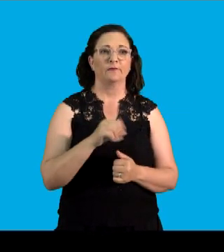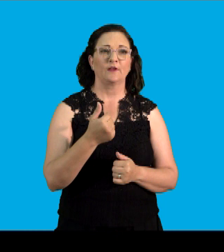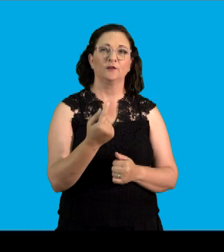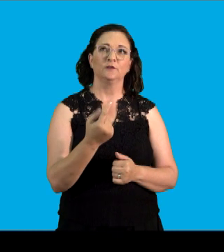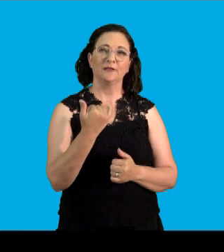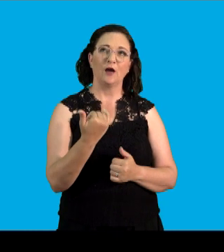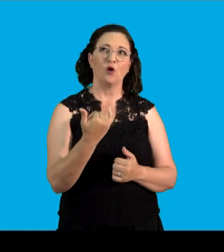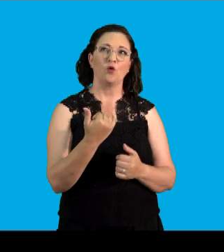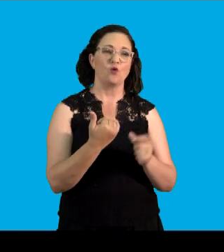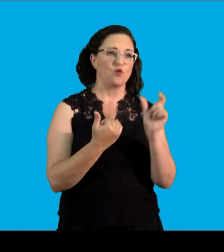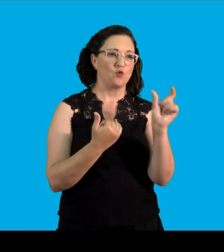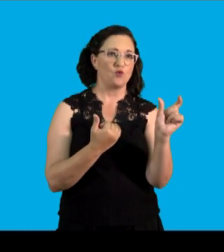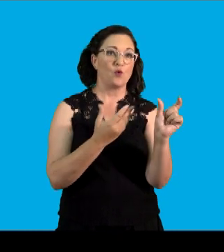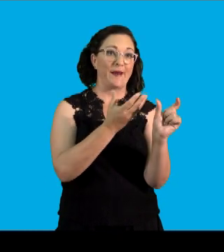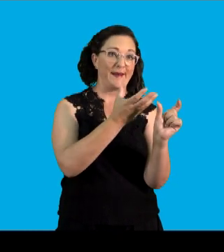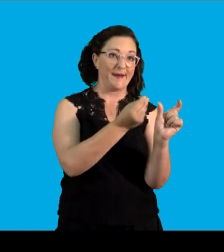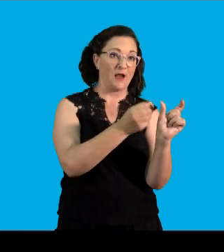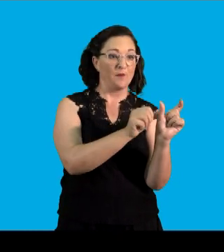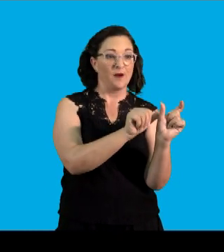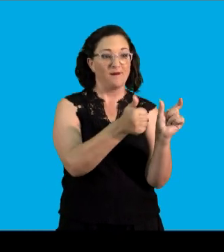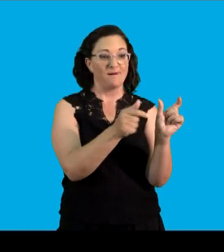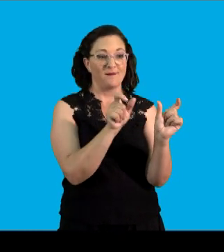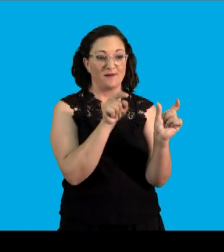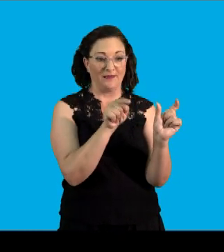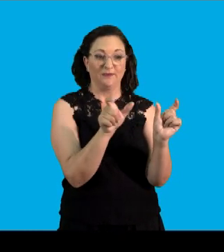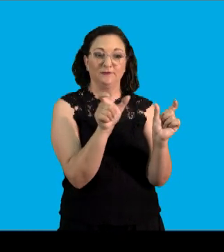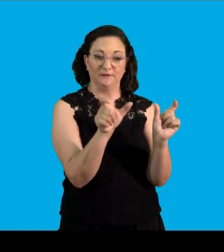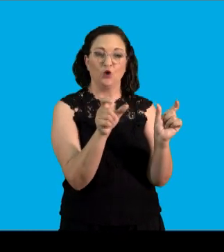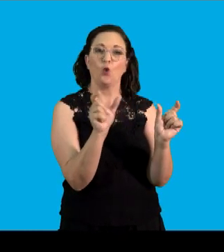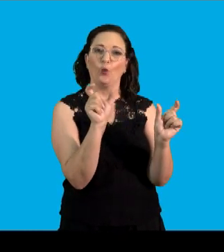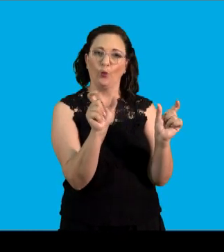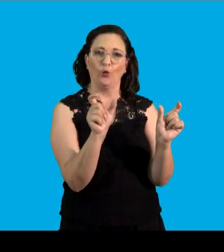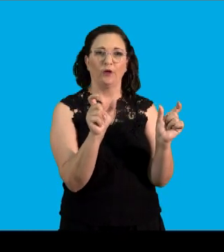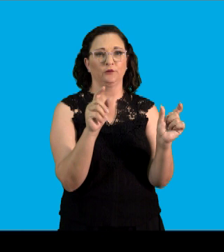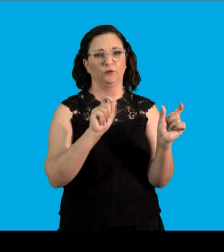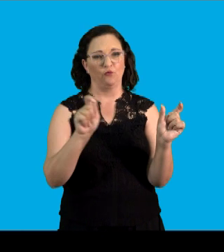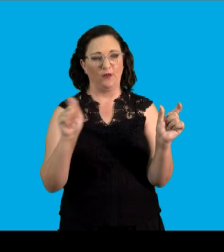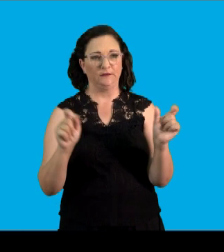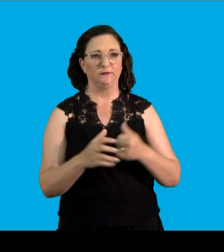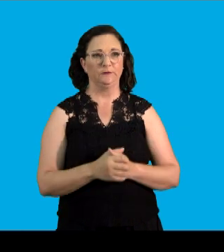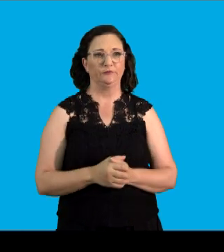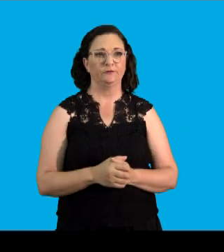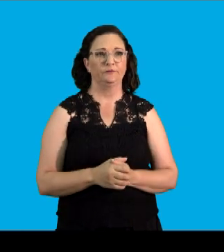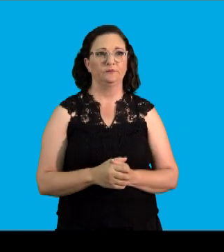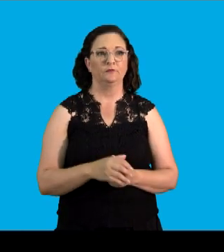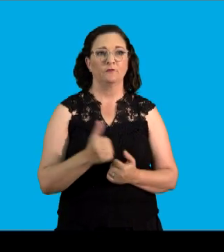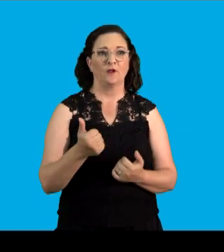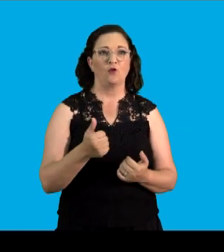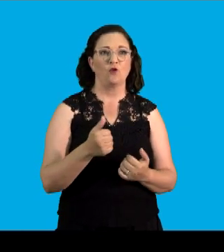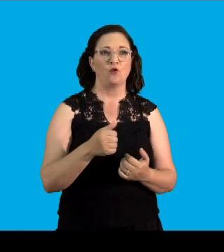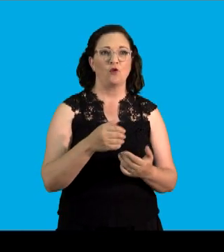you'll have words given to you in the box. Right, so from these words, and then you read the question. A contract taken